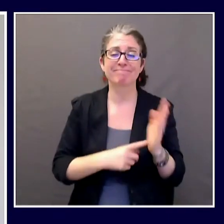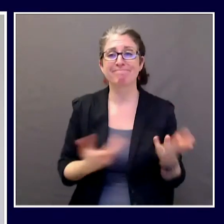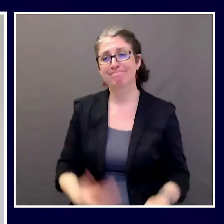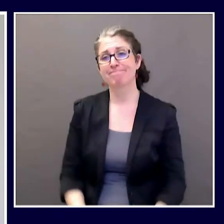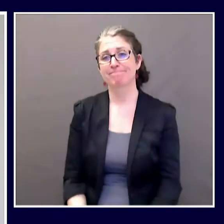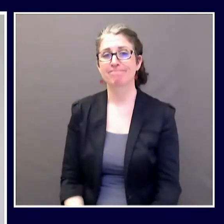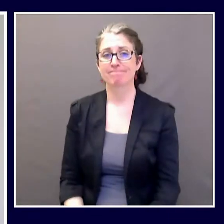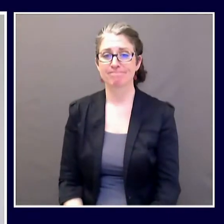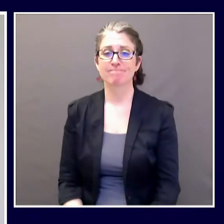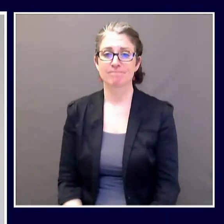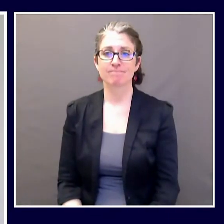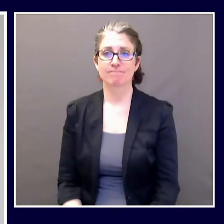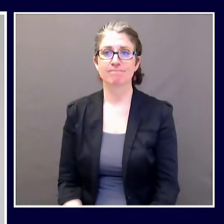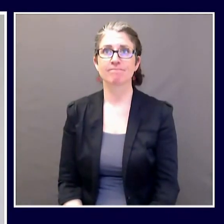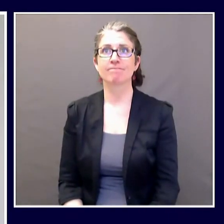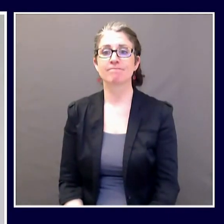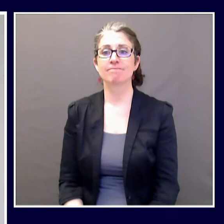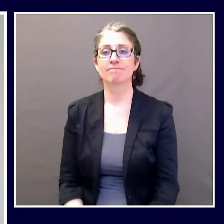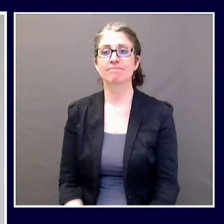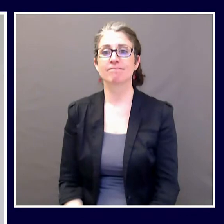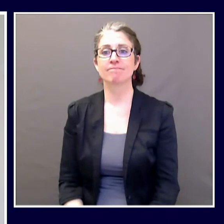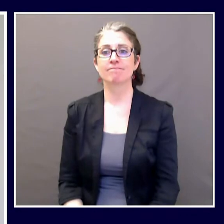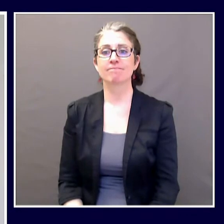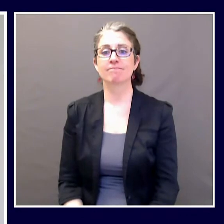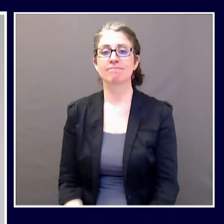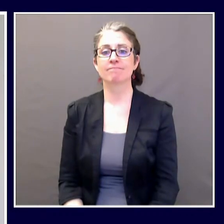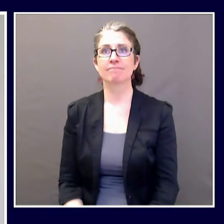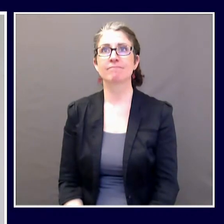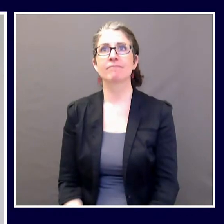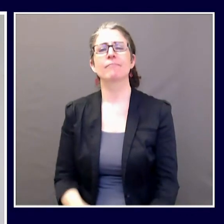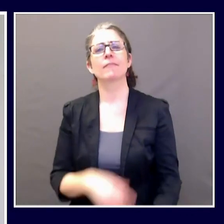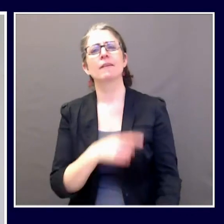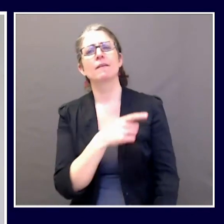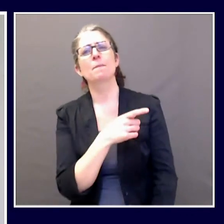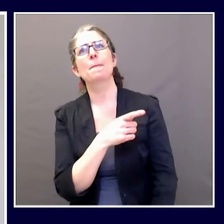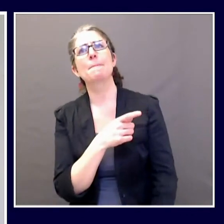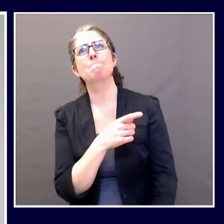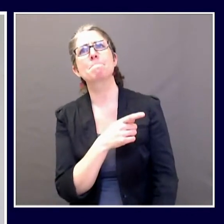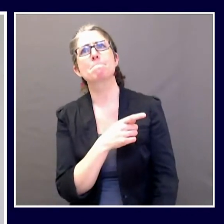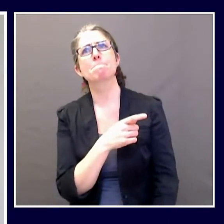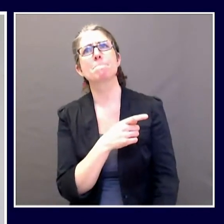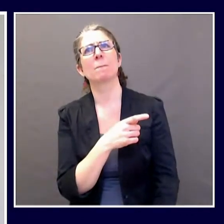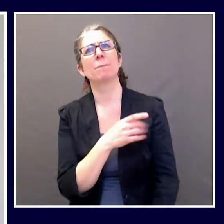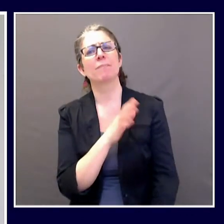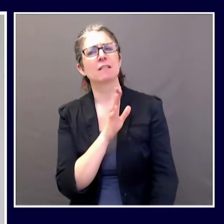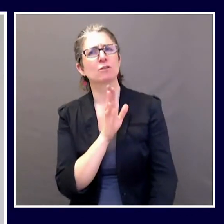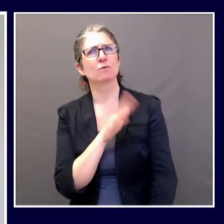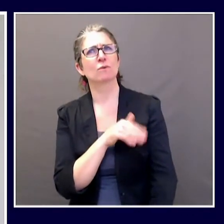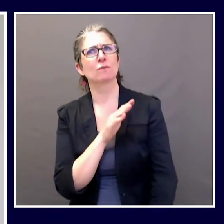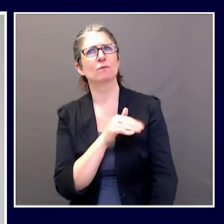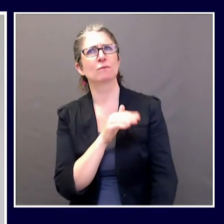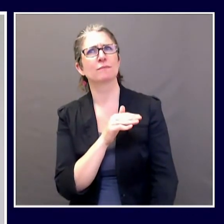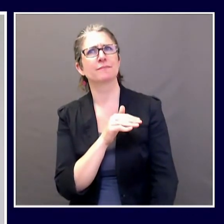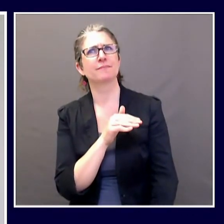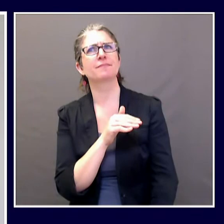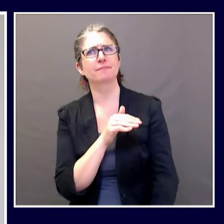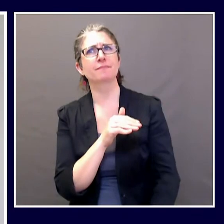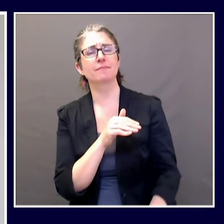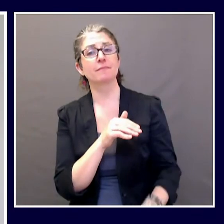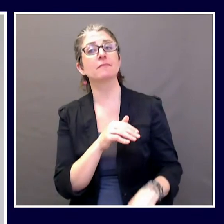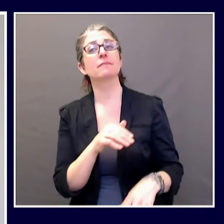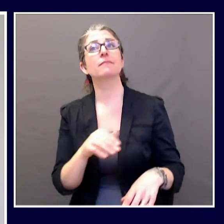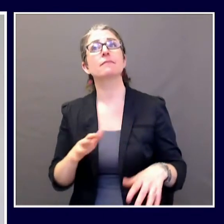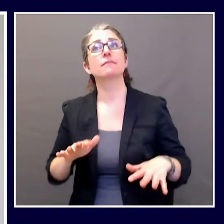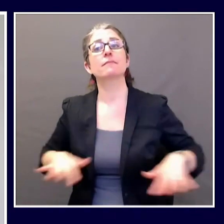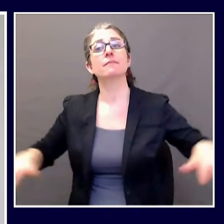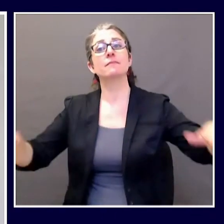Okay, and is that primarily for the sake of the health of the people who haven't been vaccinated, or is that because of the likelihood